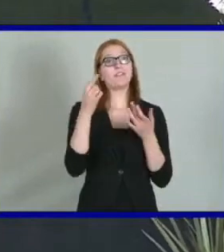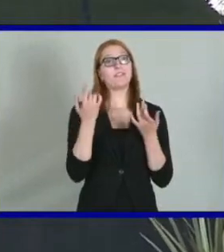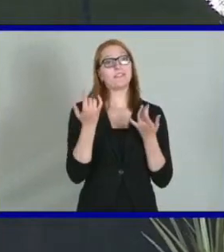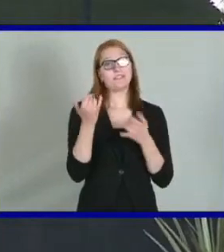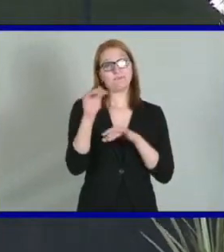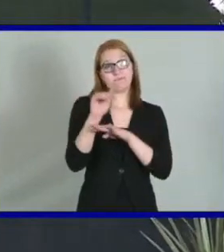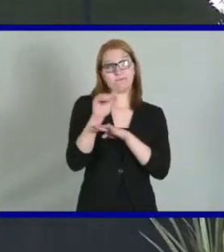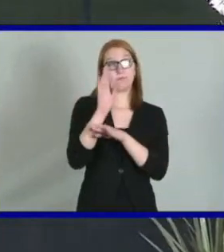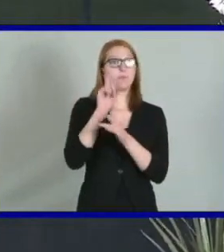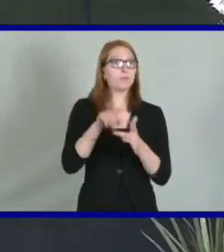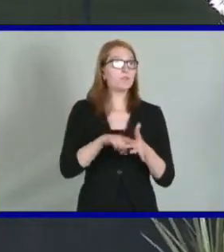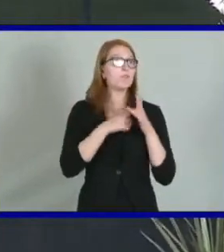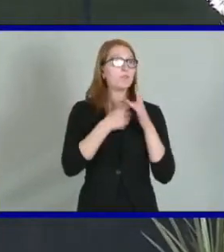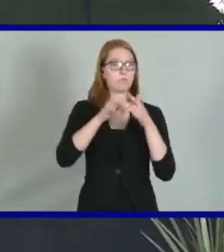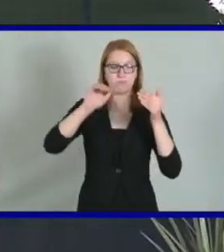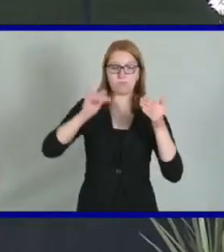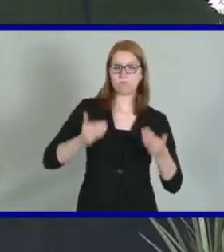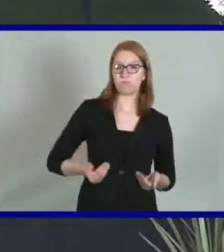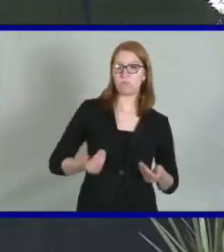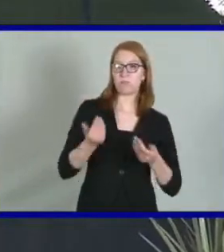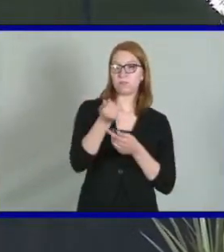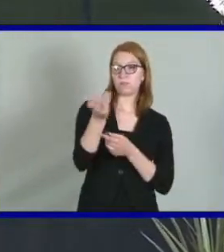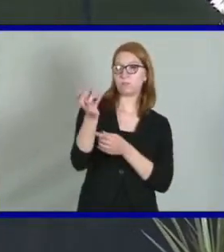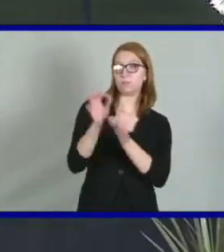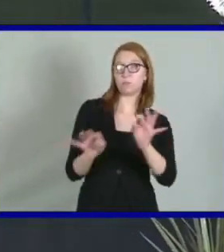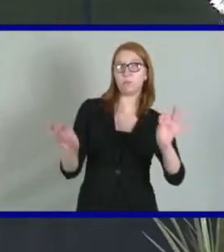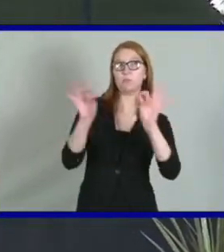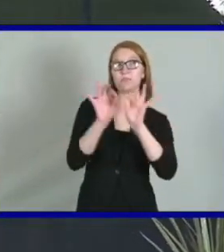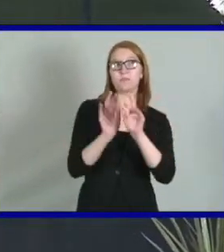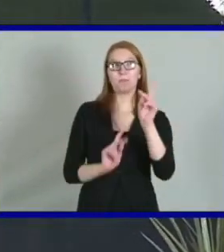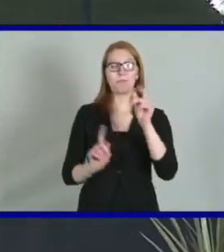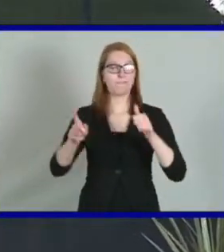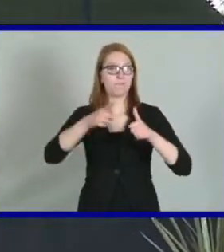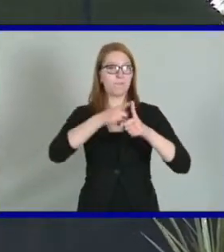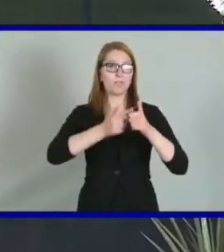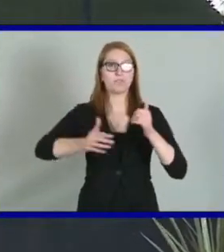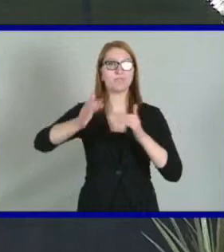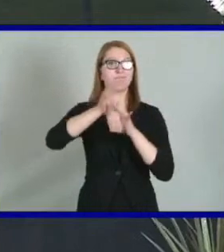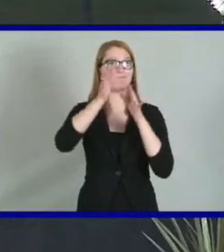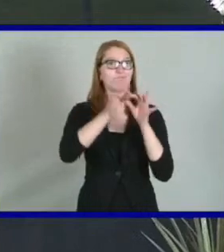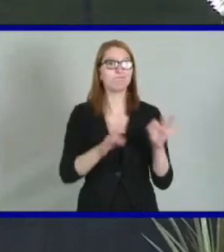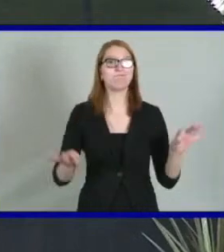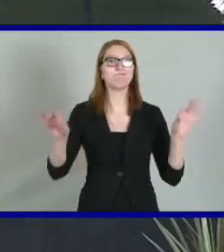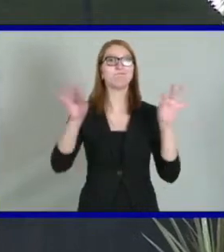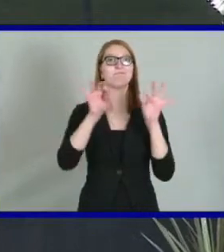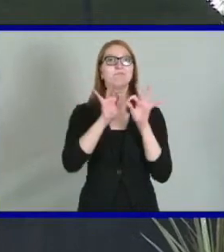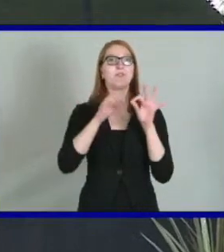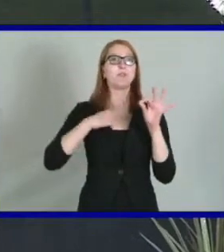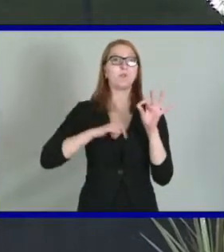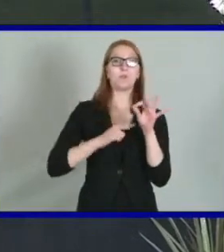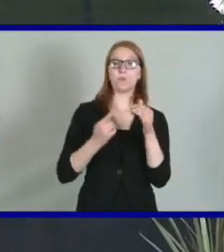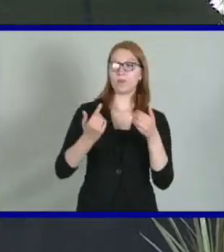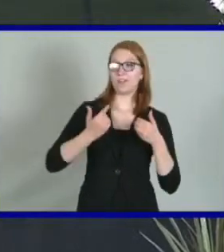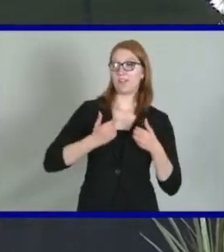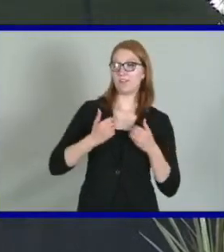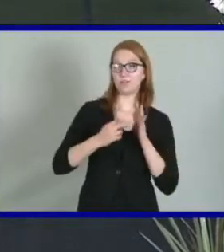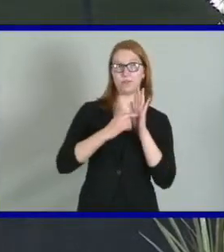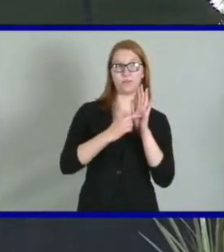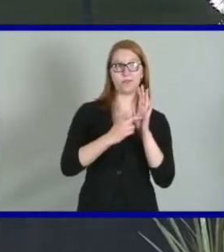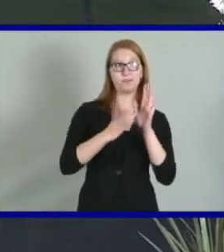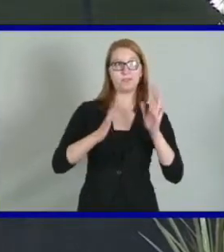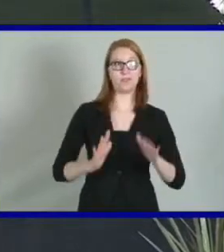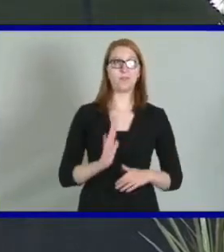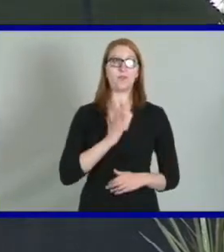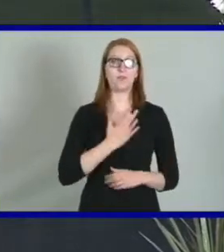important introductions. First, and most importantly, foremost, is we are joined by representatives of